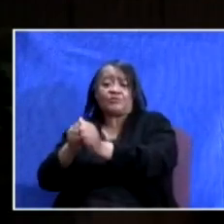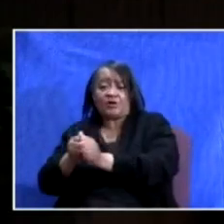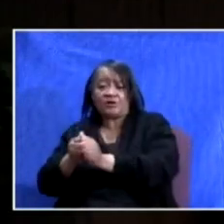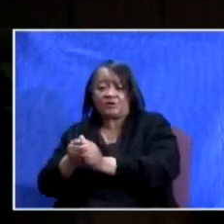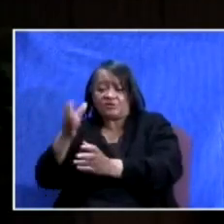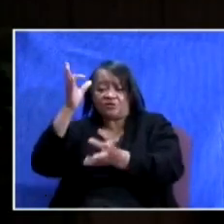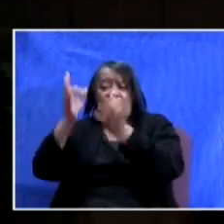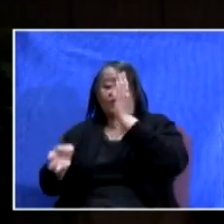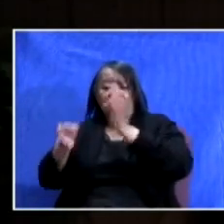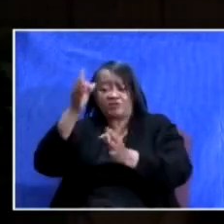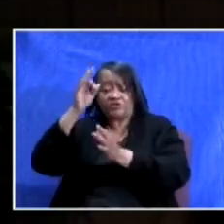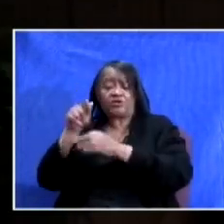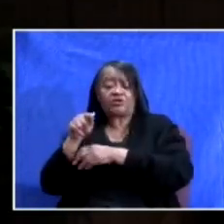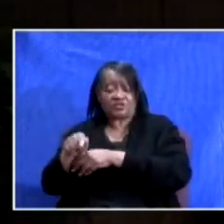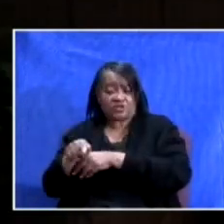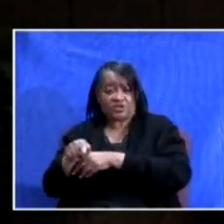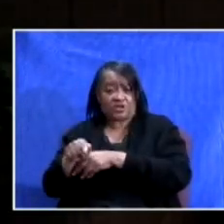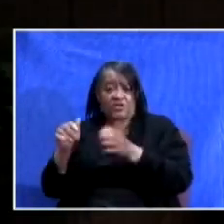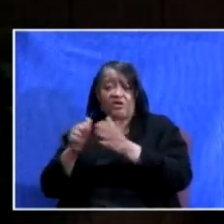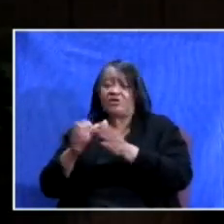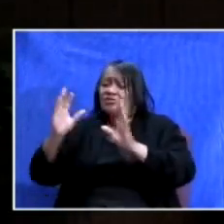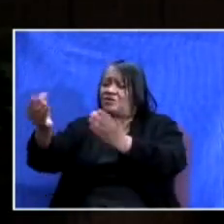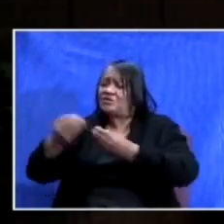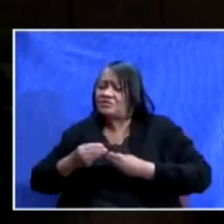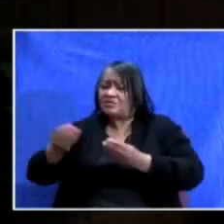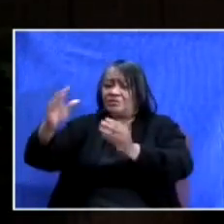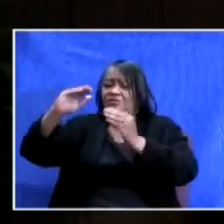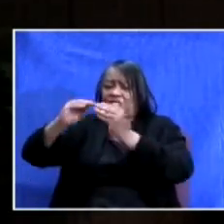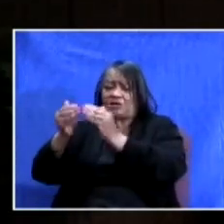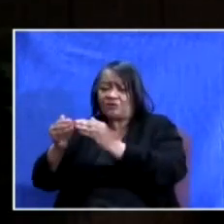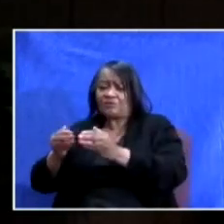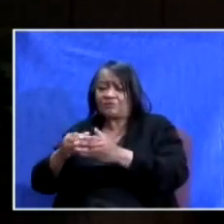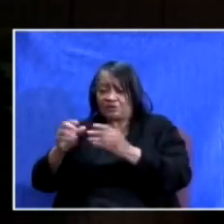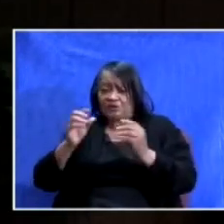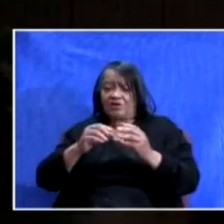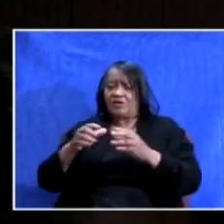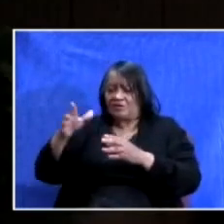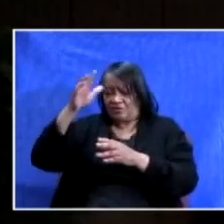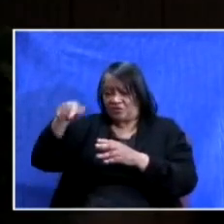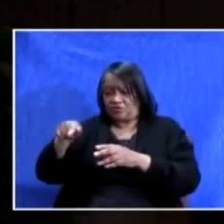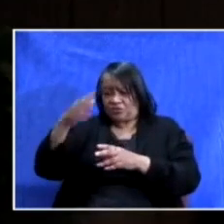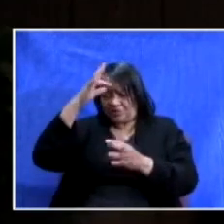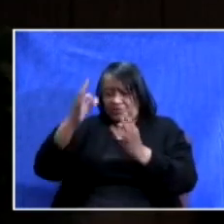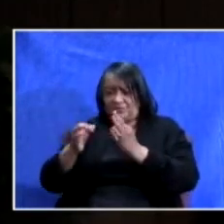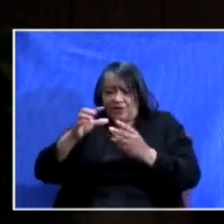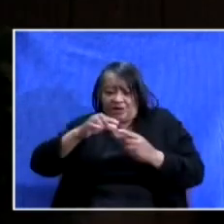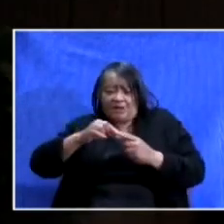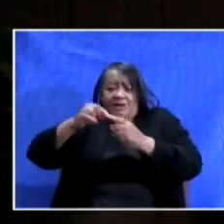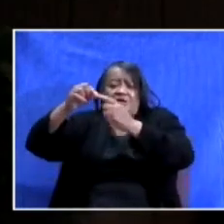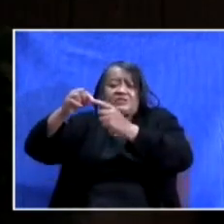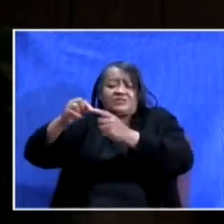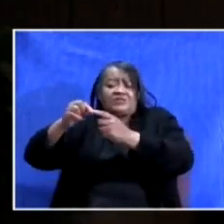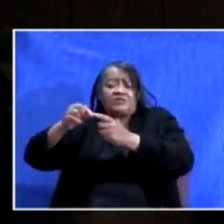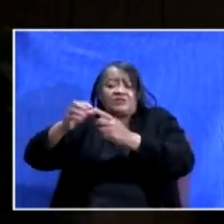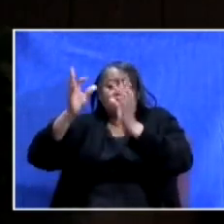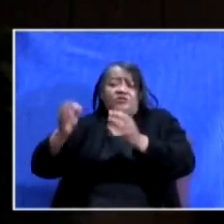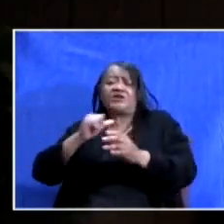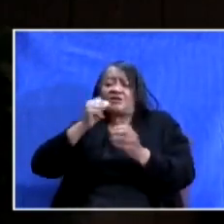this judge, saying, give me justice. This circular judge who fears neither God nor